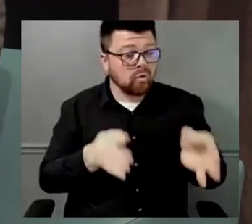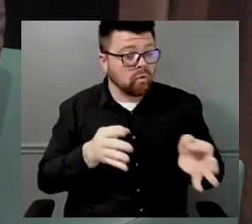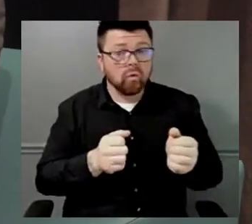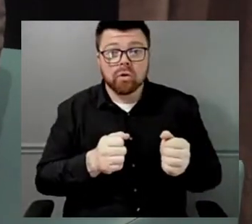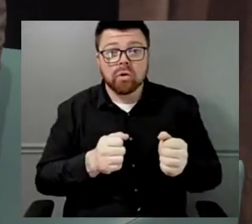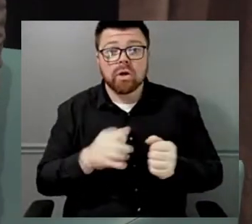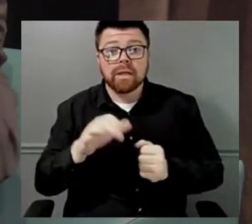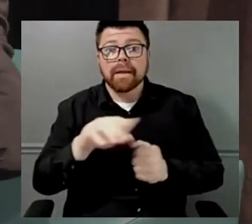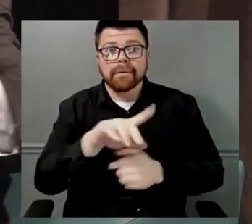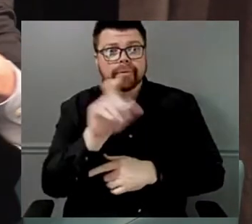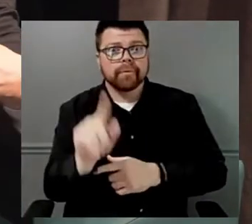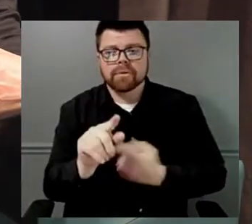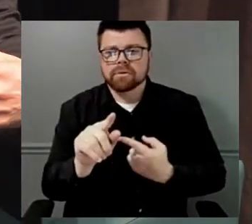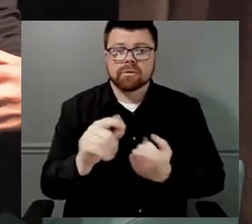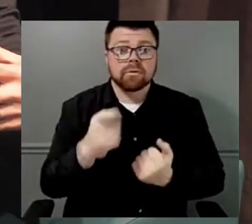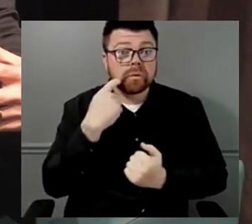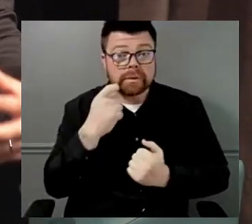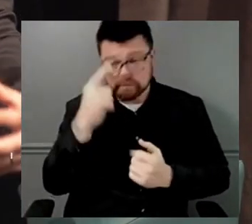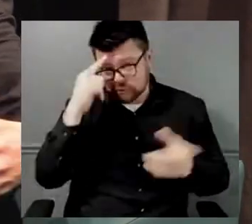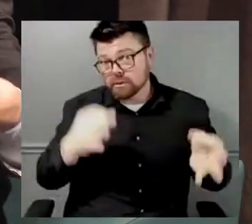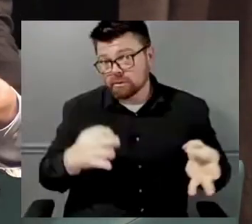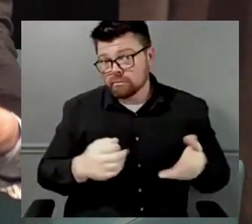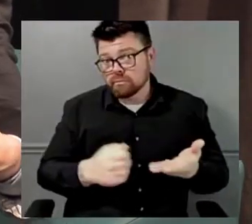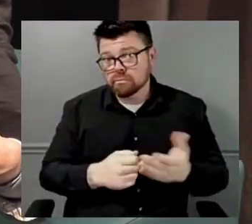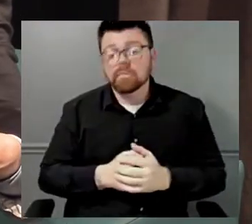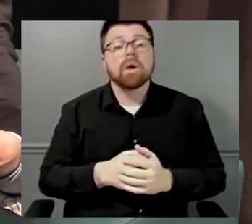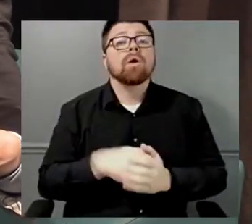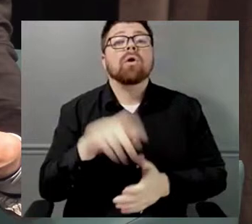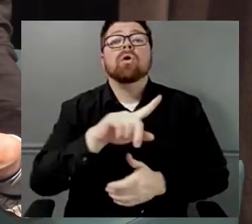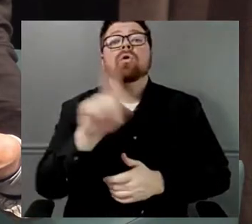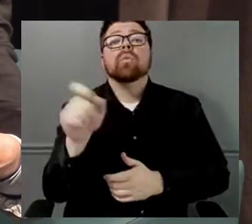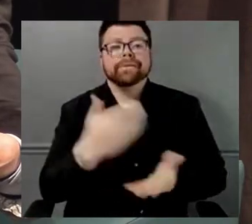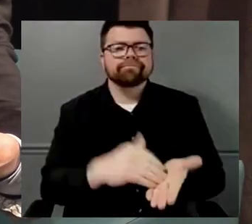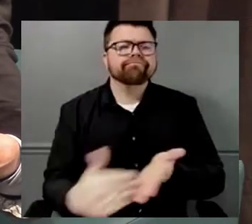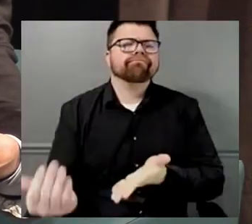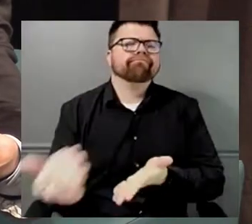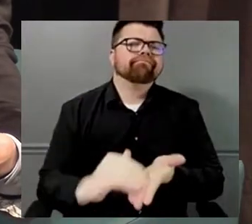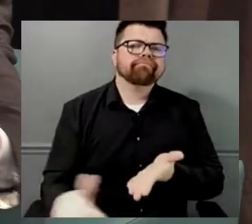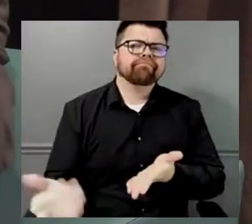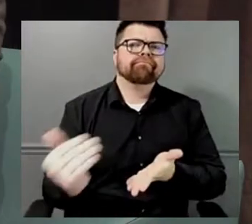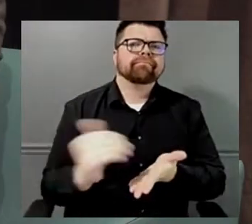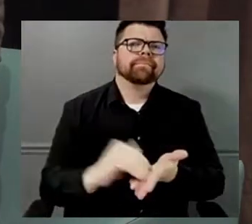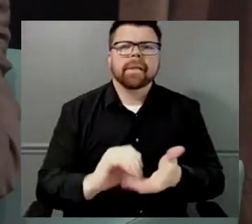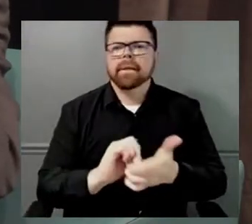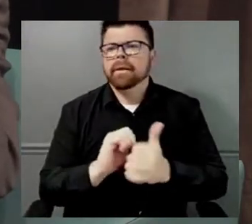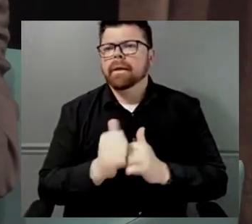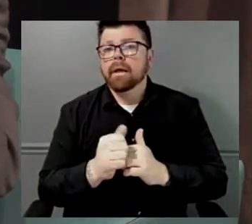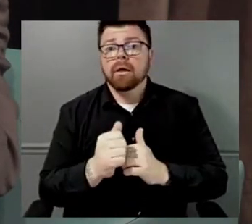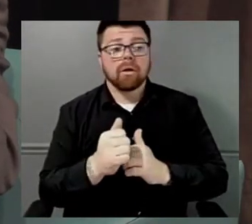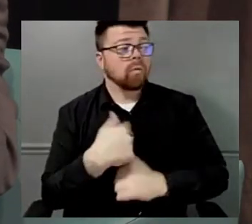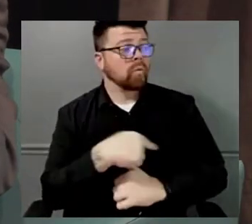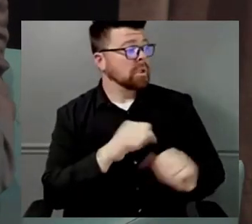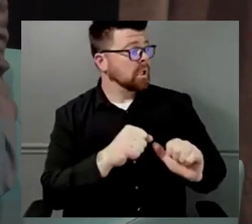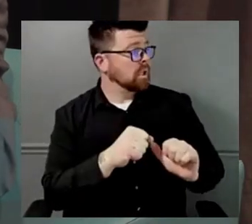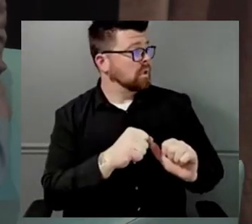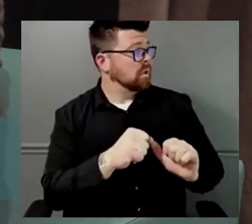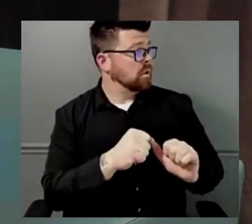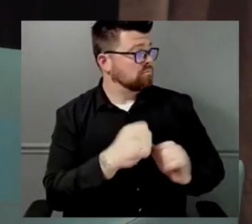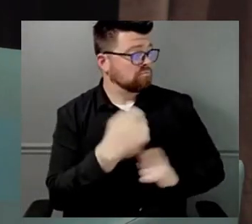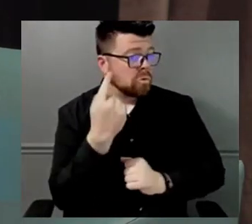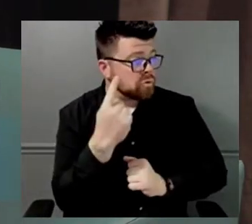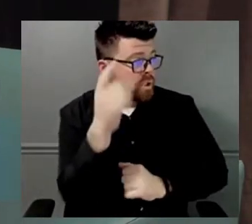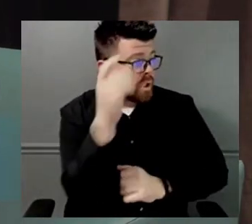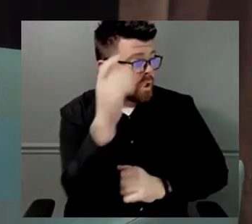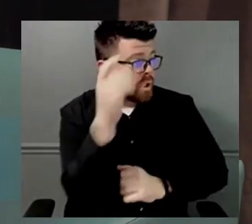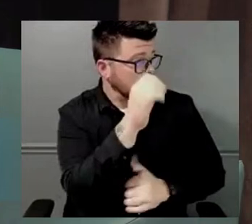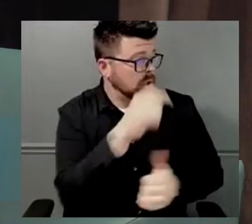recent decision. This question all the time that we can read the opinions and see the